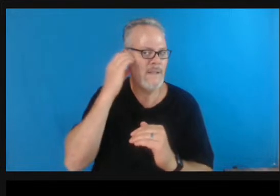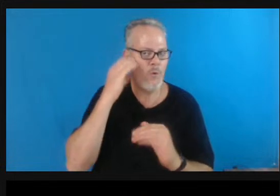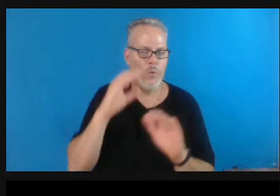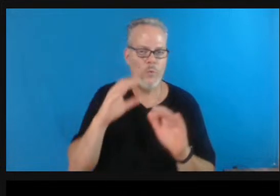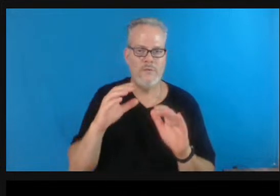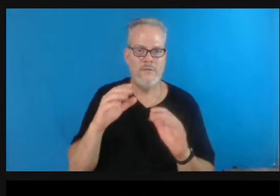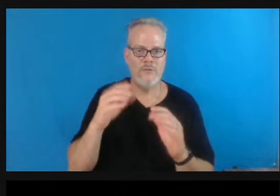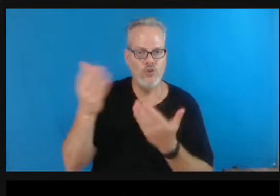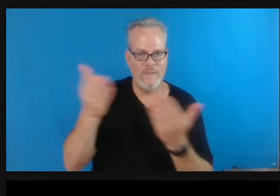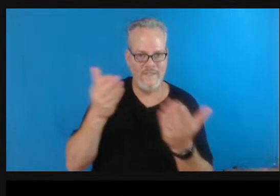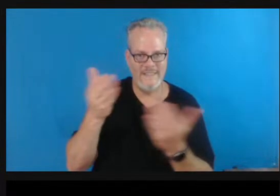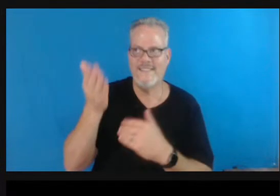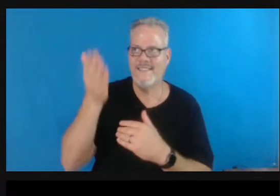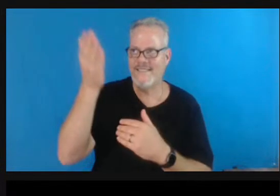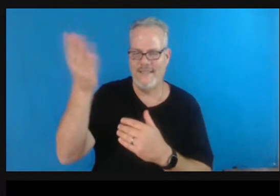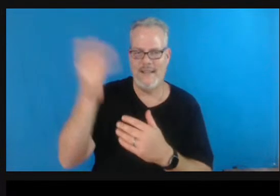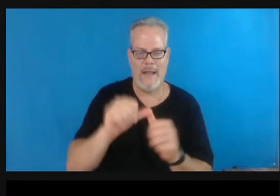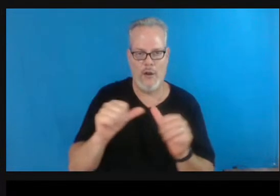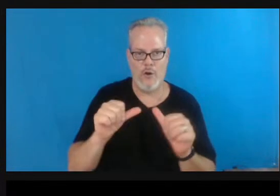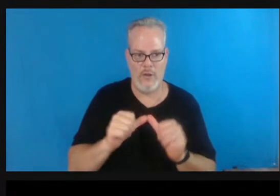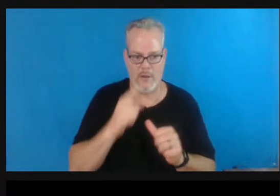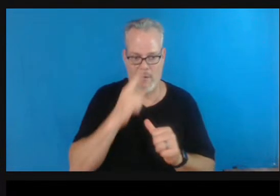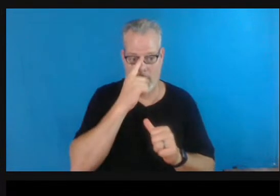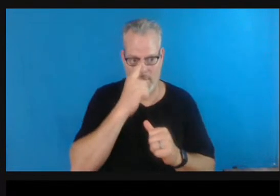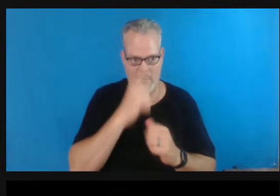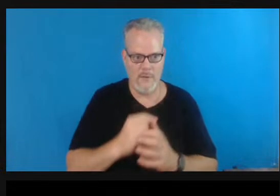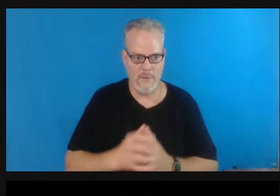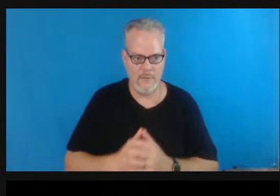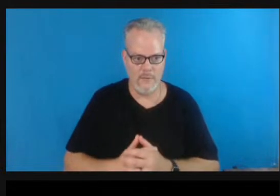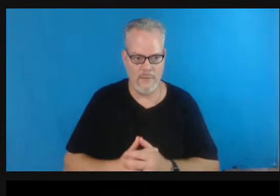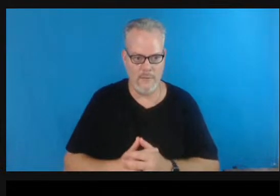area as well. So I wonder what would be the